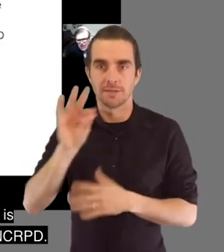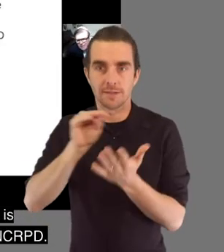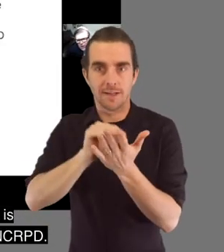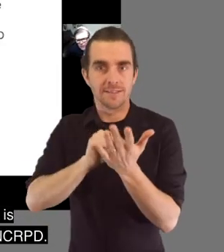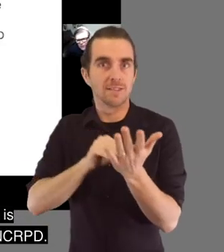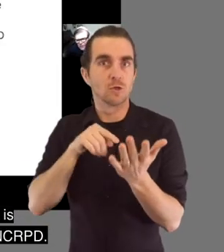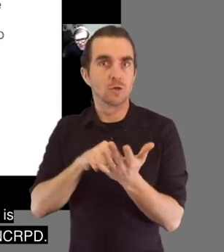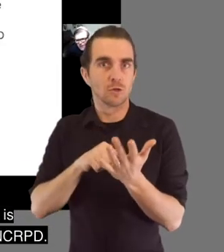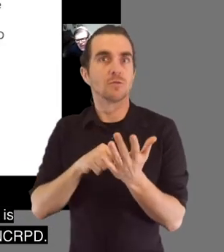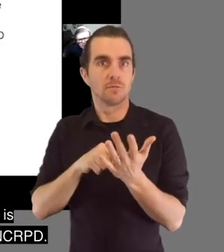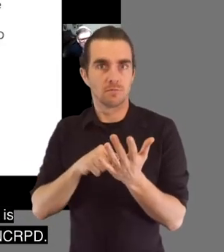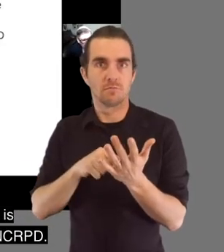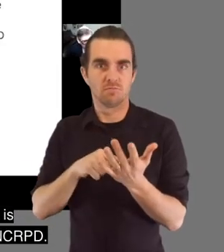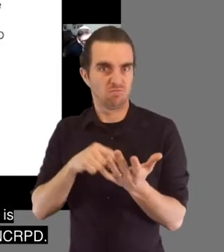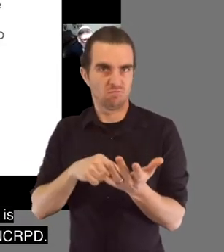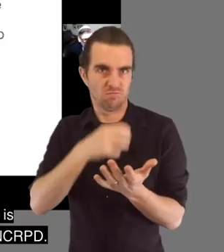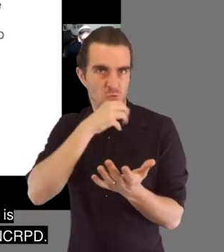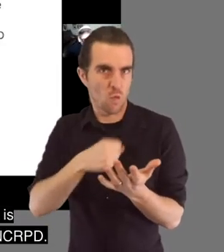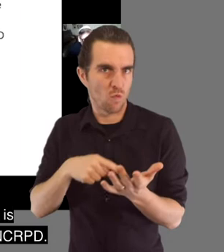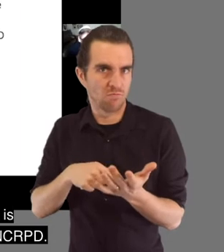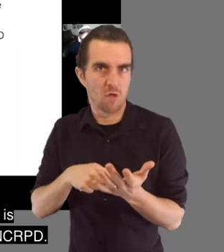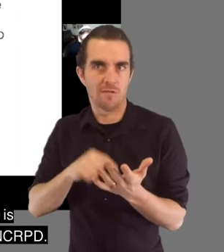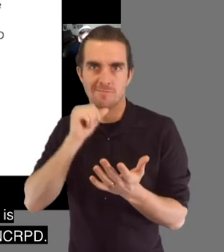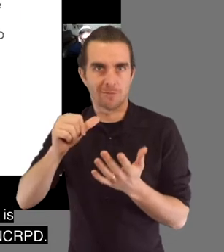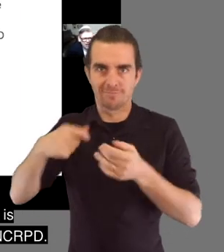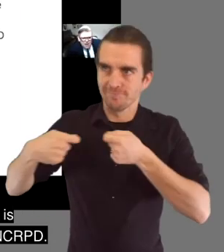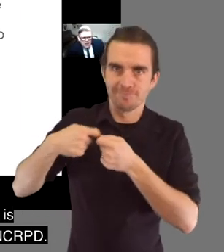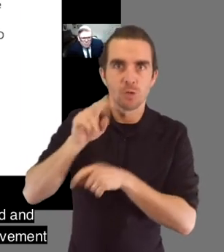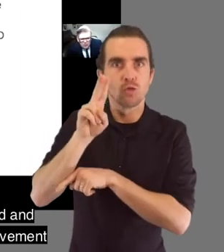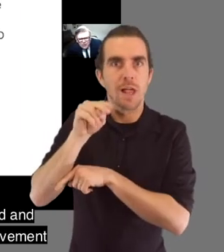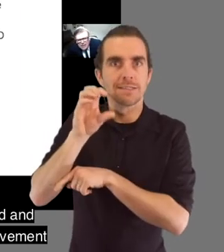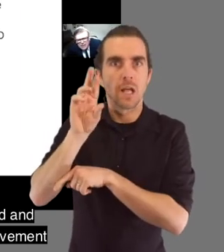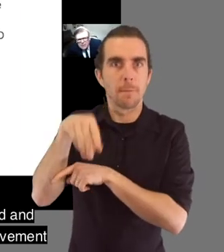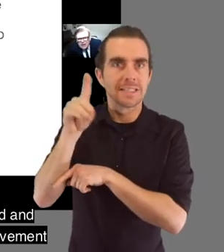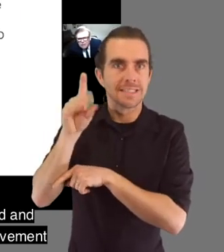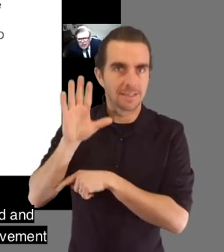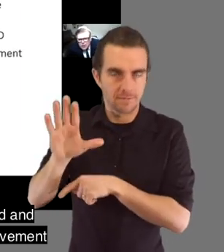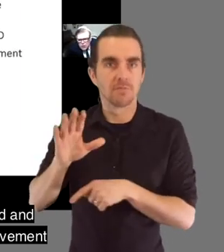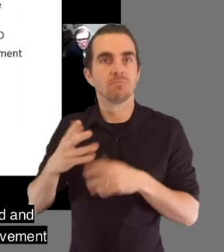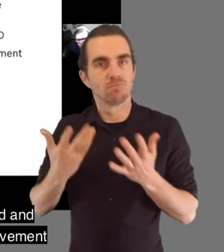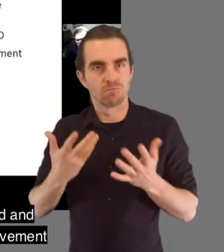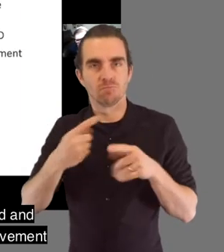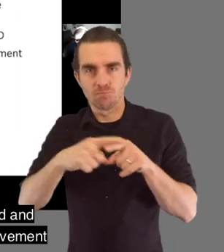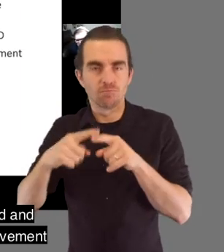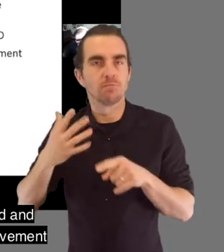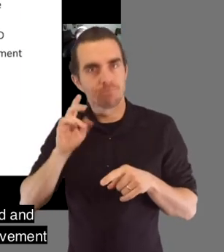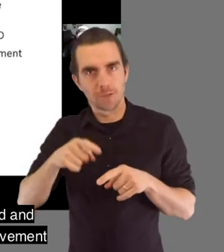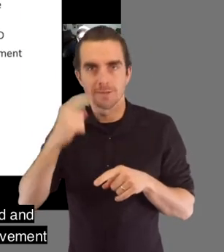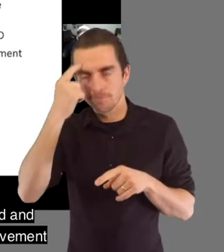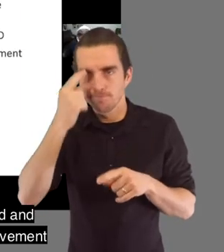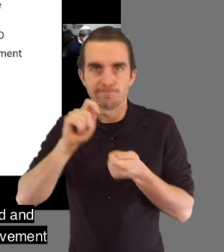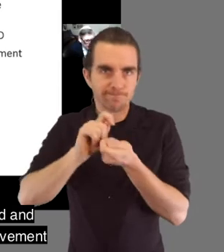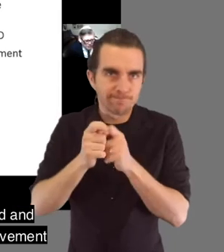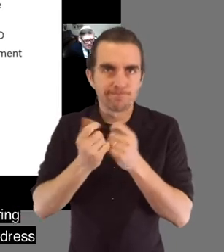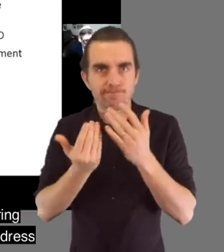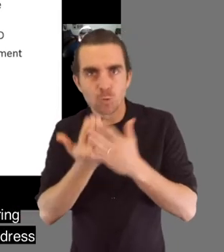is outmoded or not in line with the UNCRPD. In both cases, we need a renewed and reinvigorated disabled